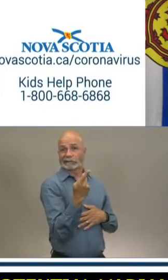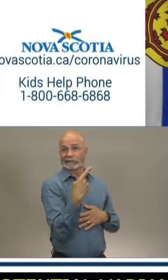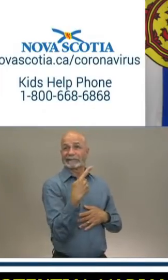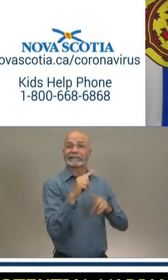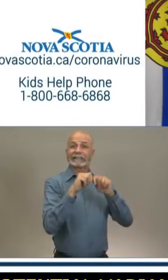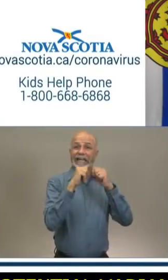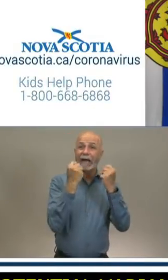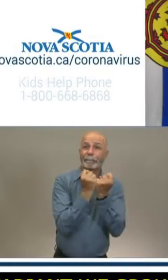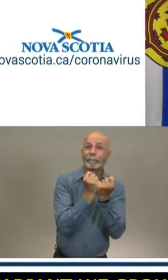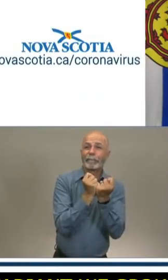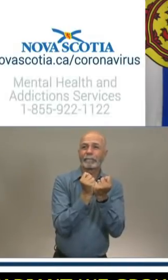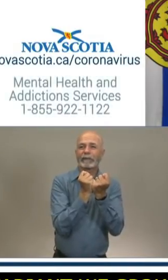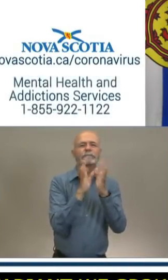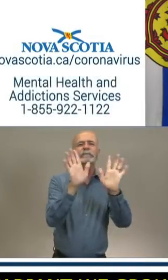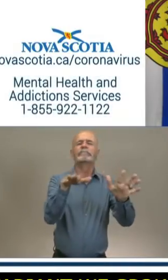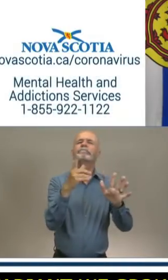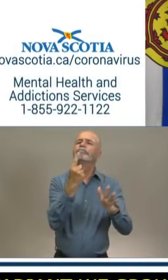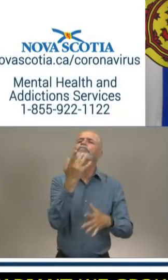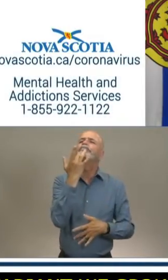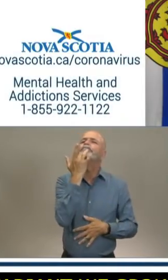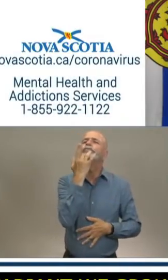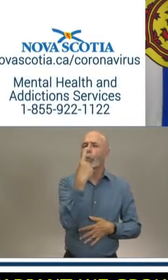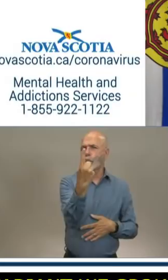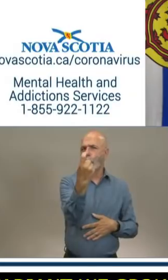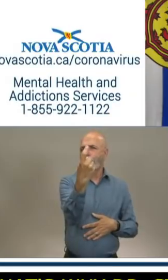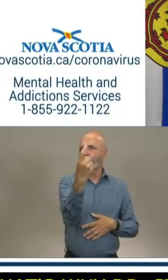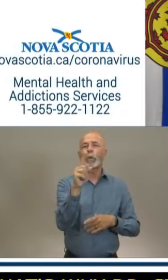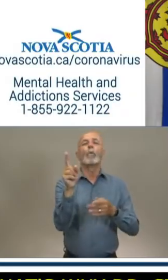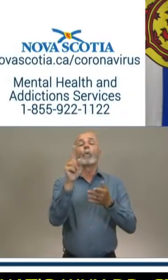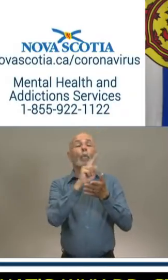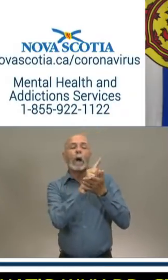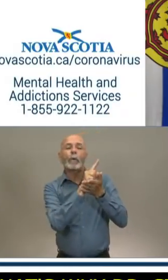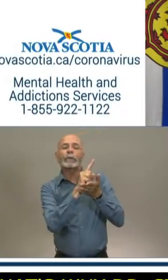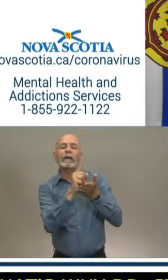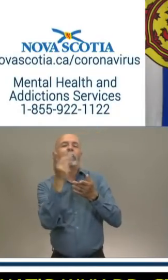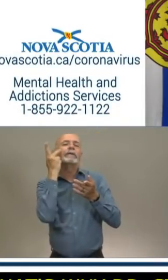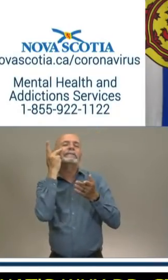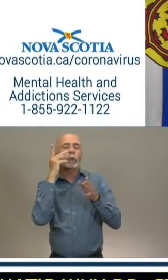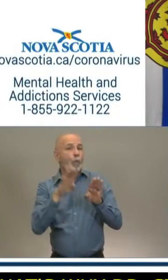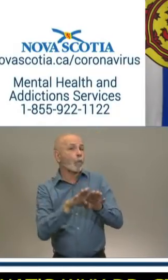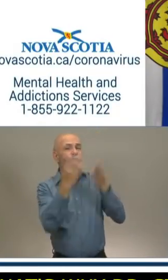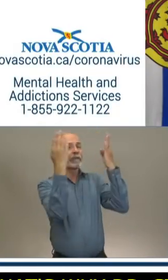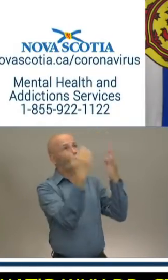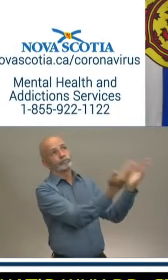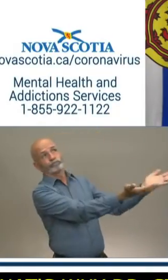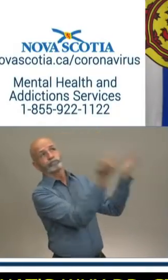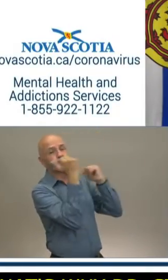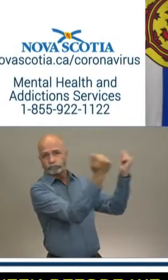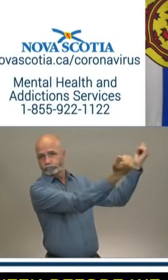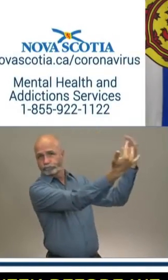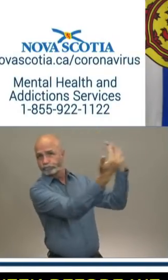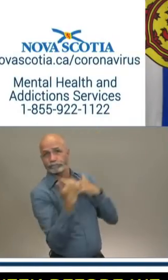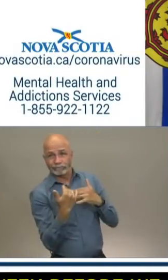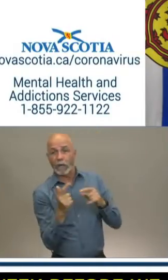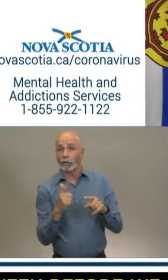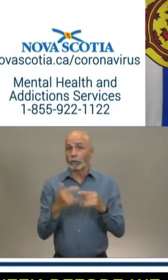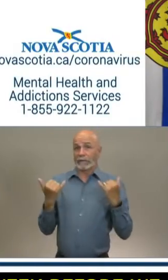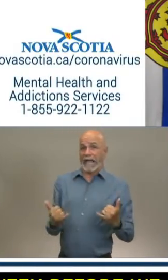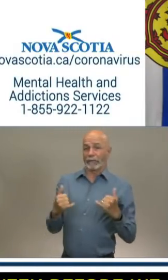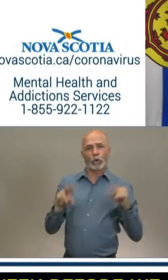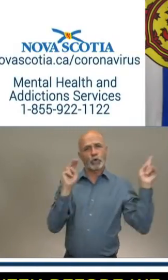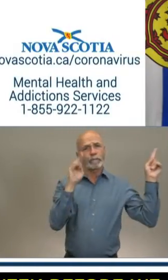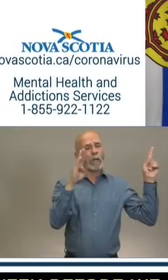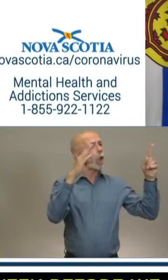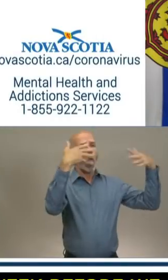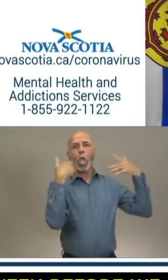open ourselves to the rest of the country, now 6 days. And because New Brunswick has already done that, we have to wait just a few more days